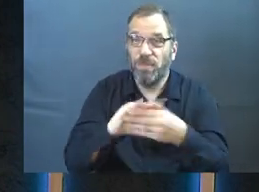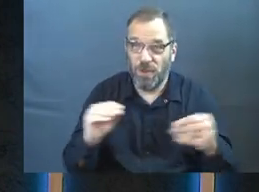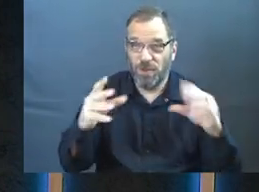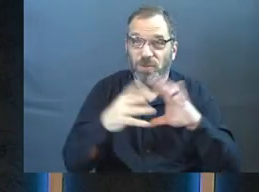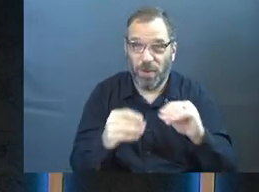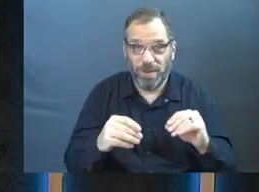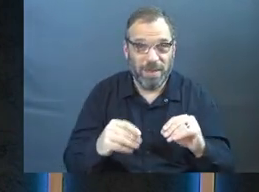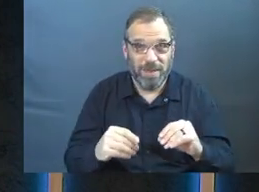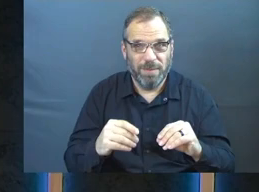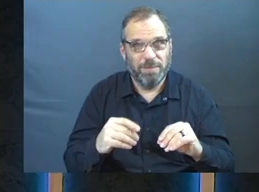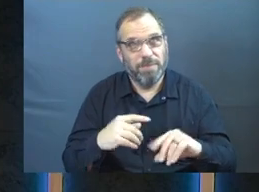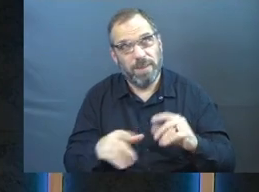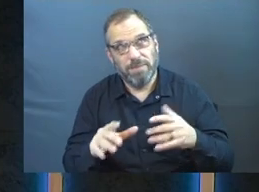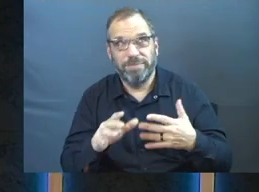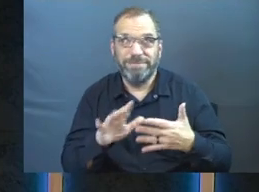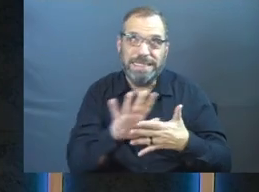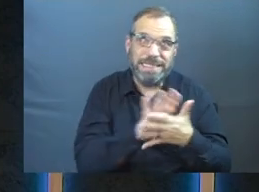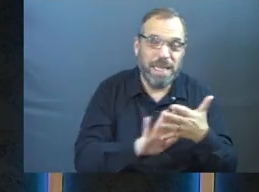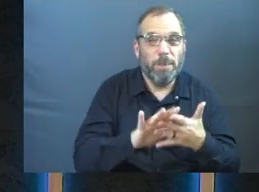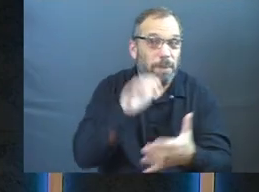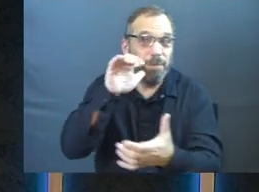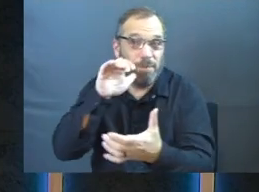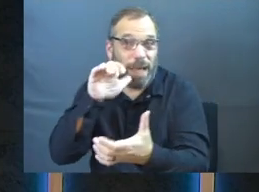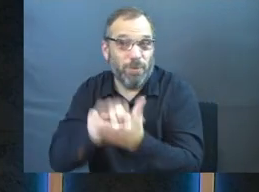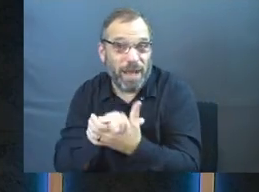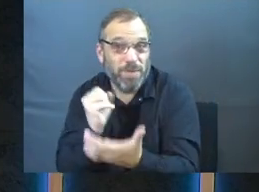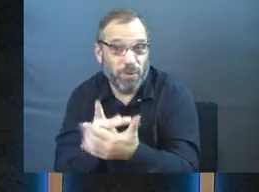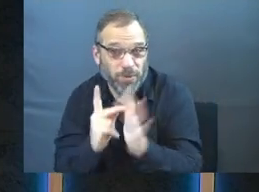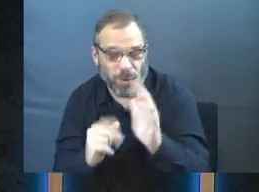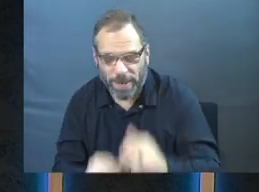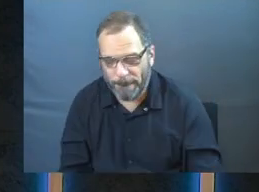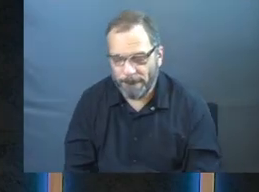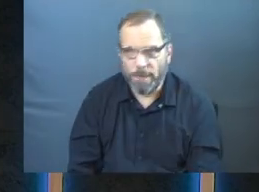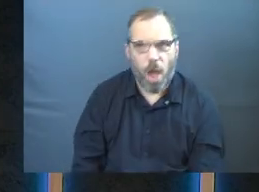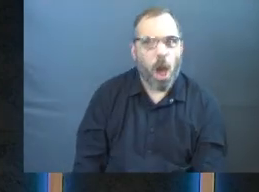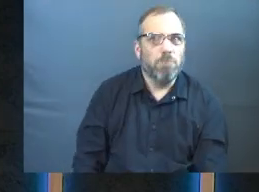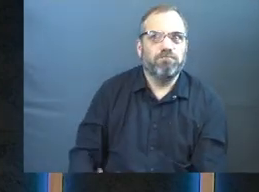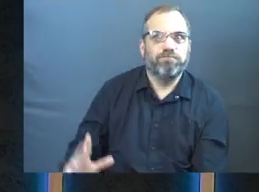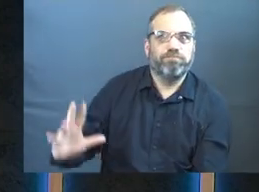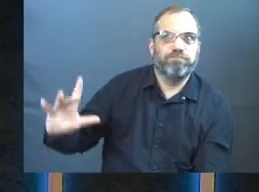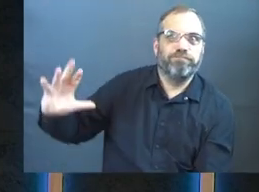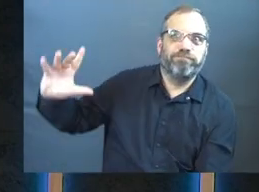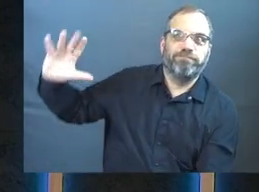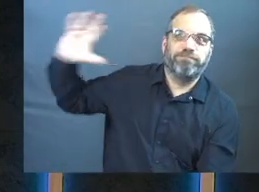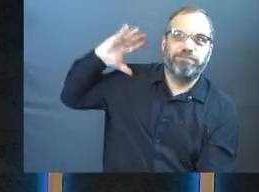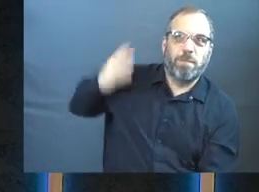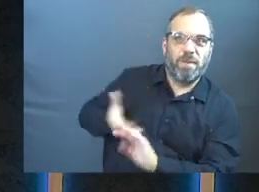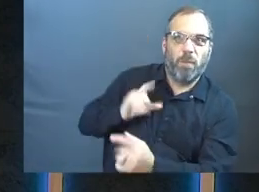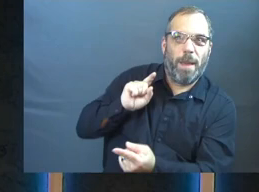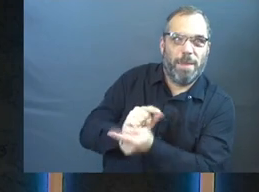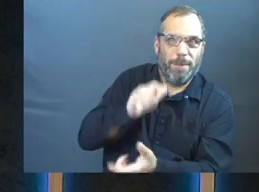It's still really questionable, but she approved it. So long before I met Linda,